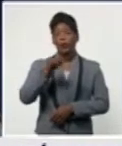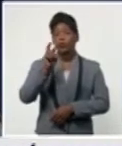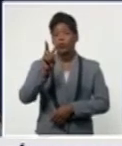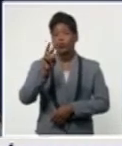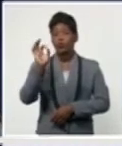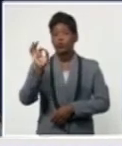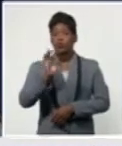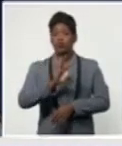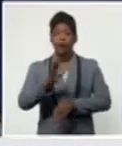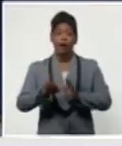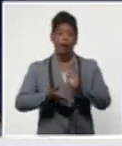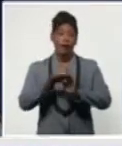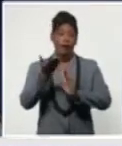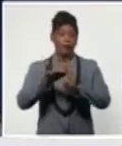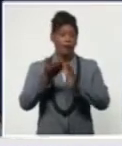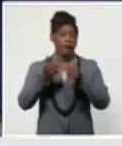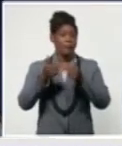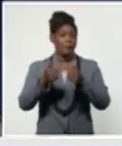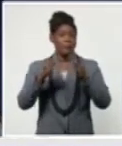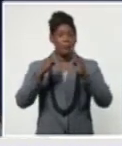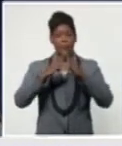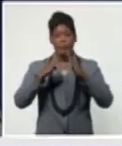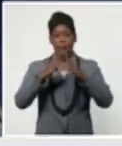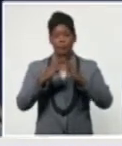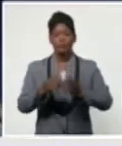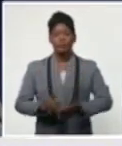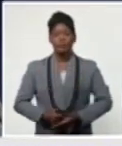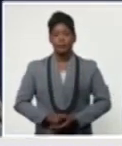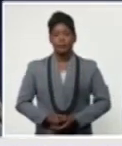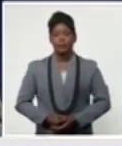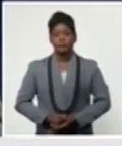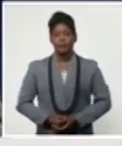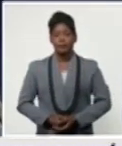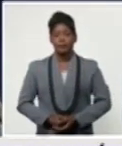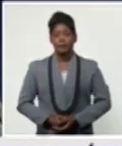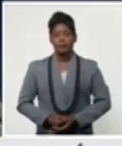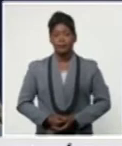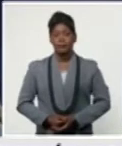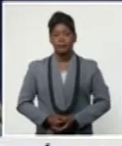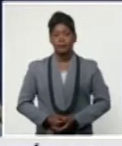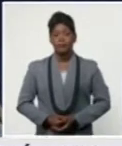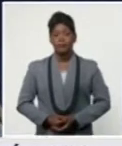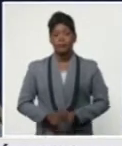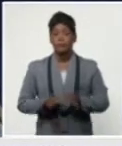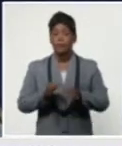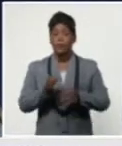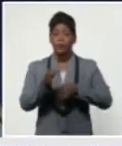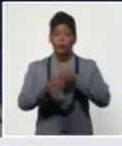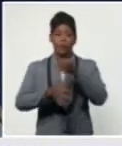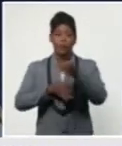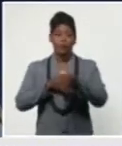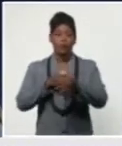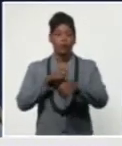evolution, and 249 of them have been discharged, 97.6%.